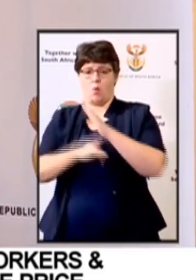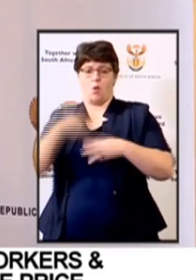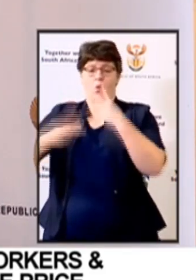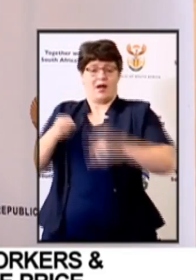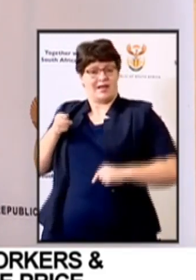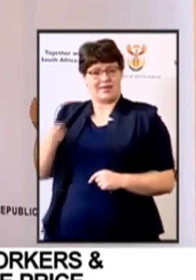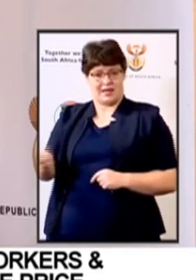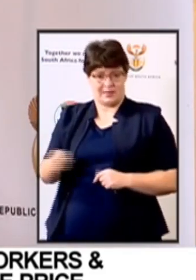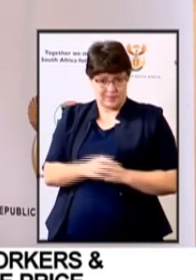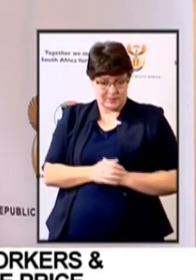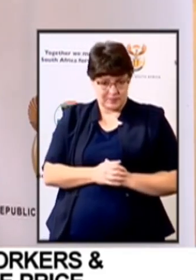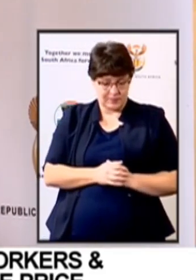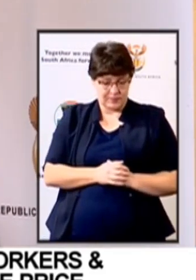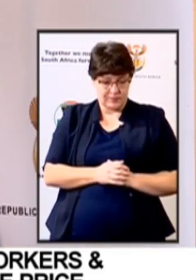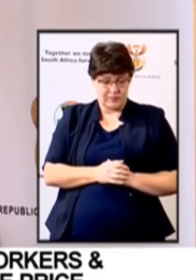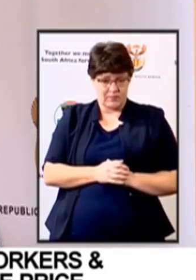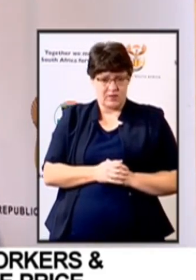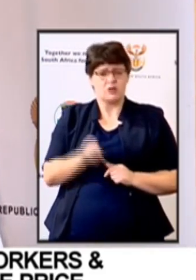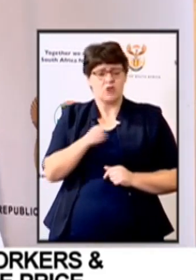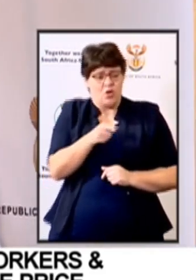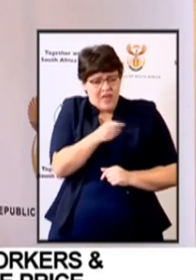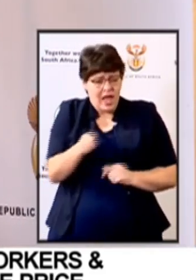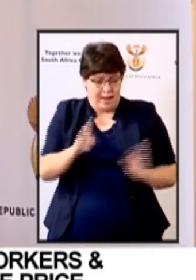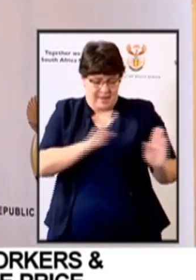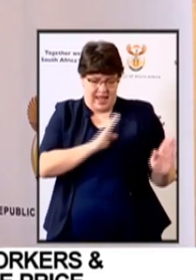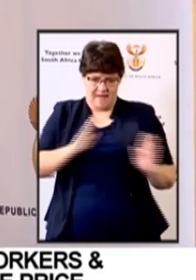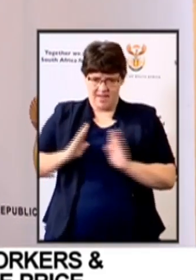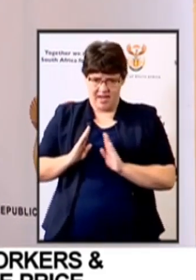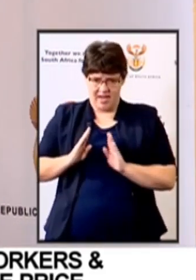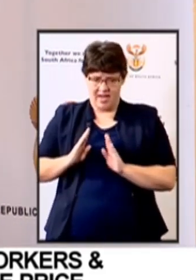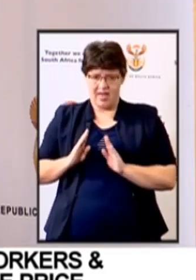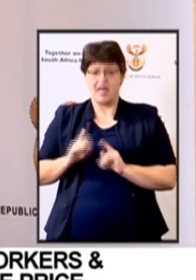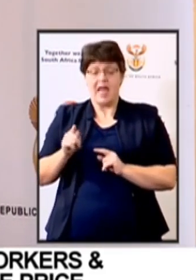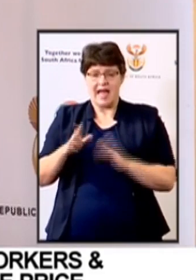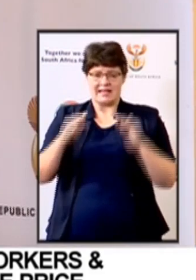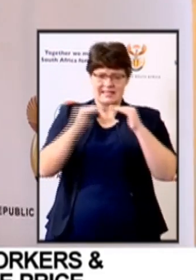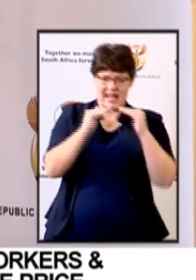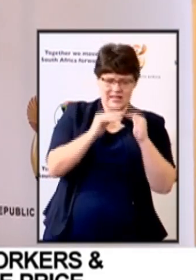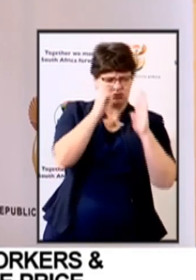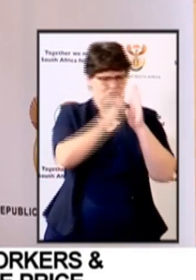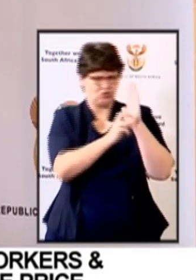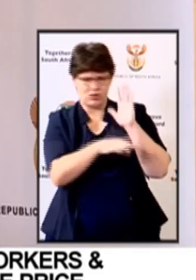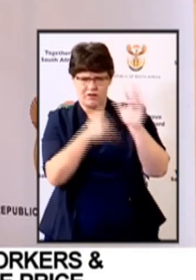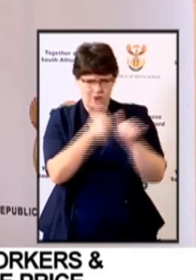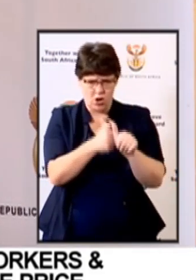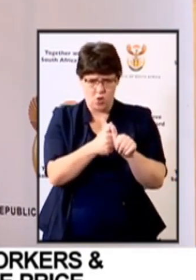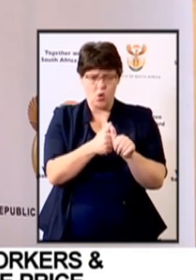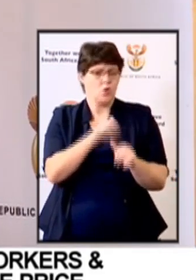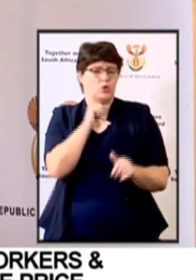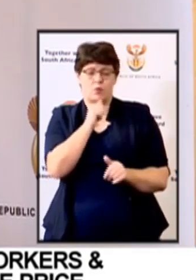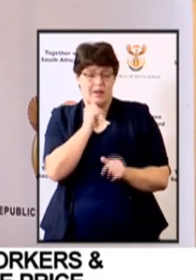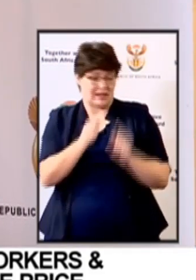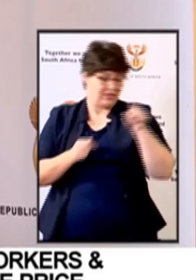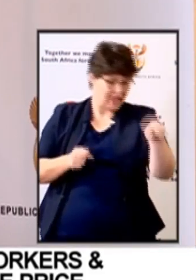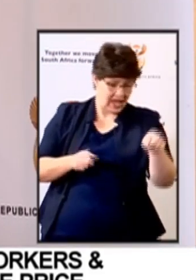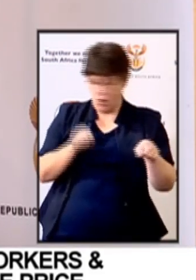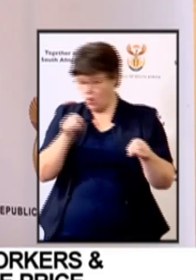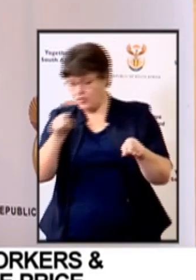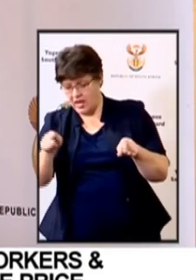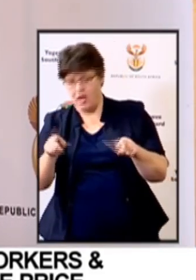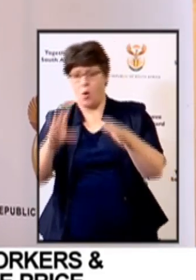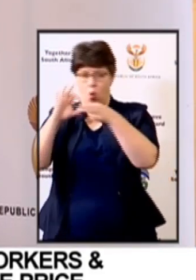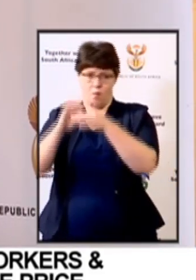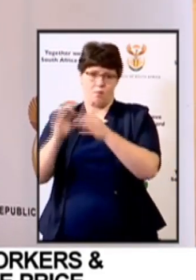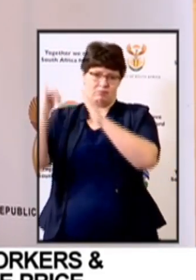framework that will detail and guide the behavior and the standards and norms that should apply as public servants work from